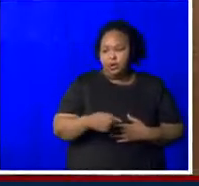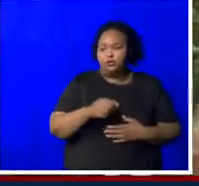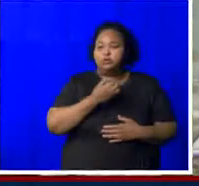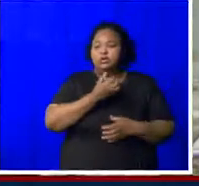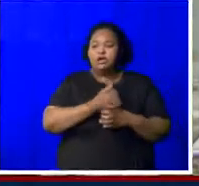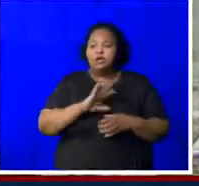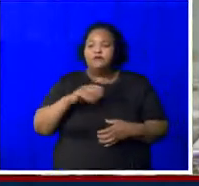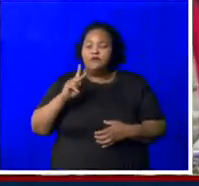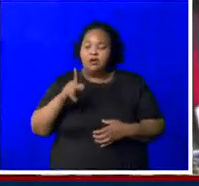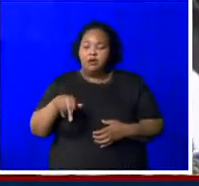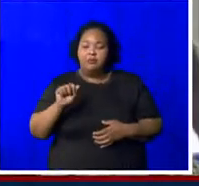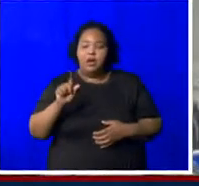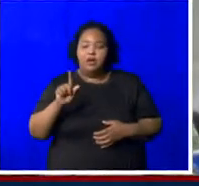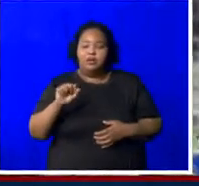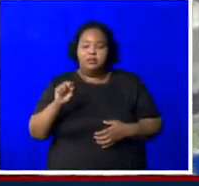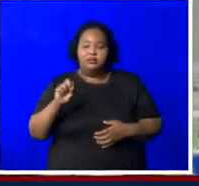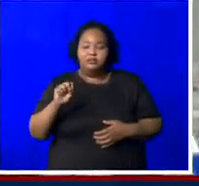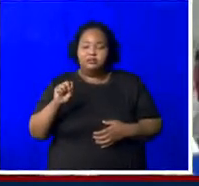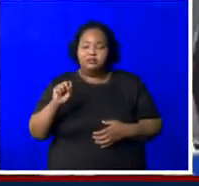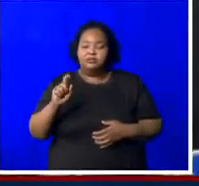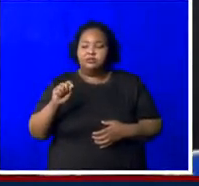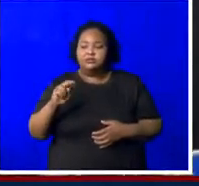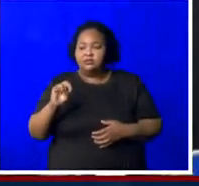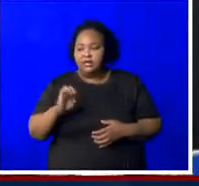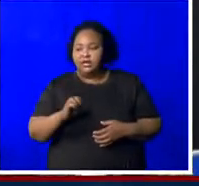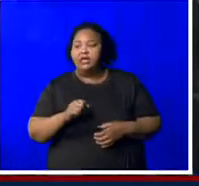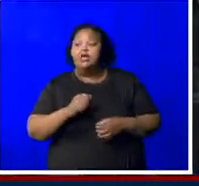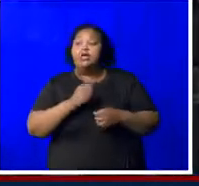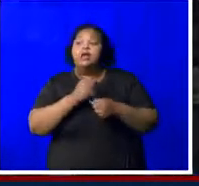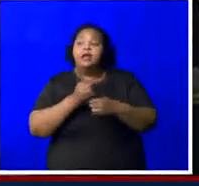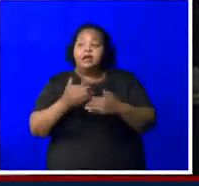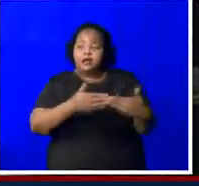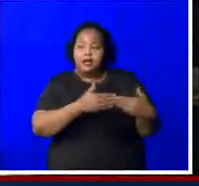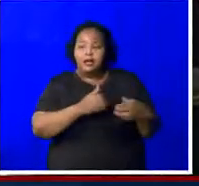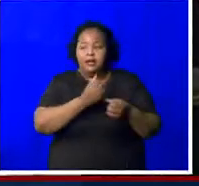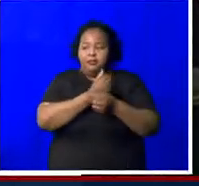kanti futhi bayatichenya nalabo labagadla live laka-Israel.